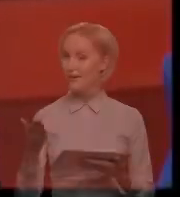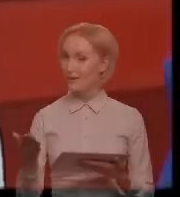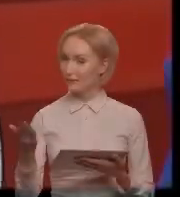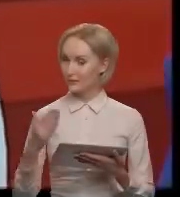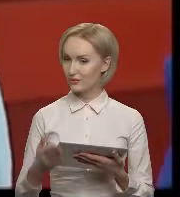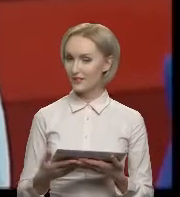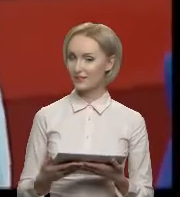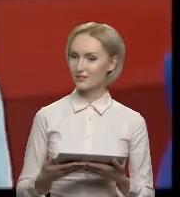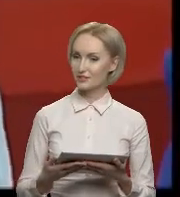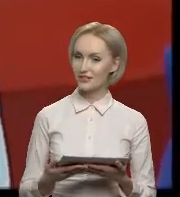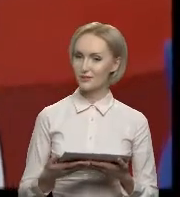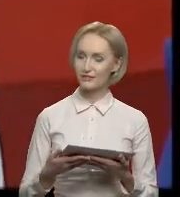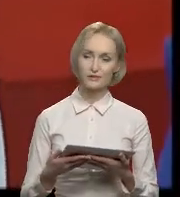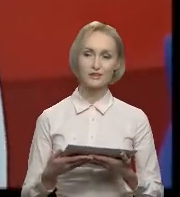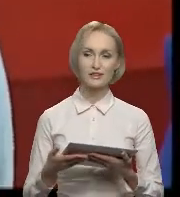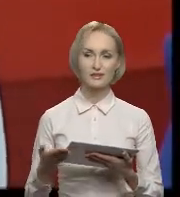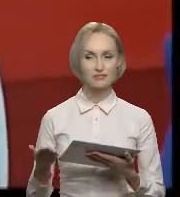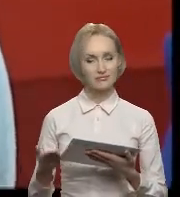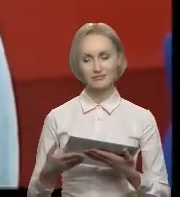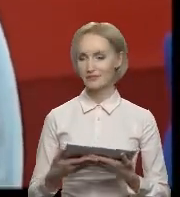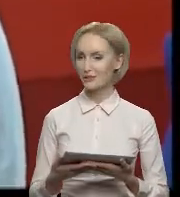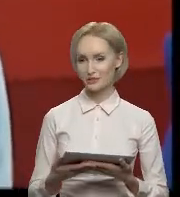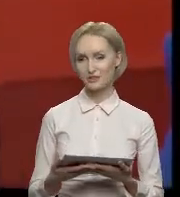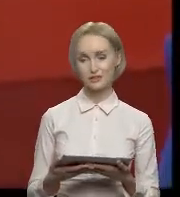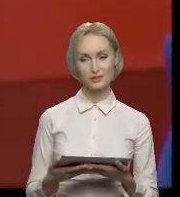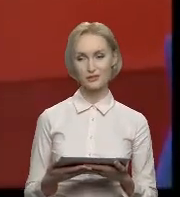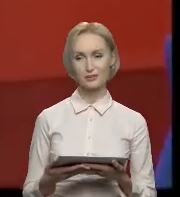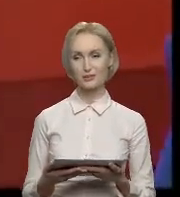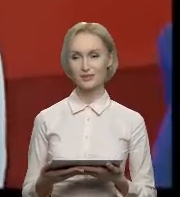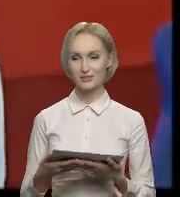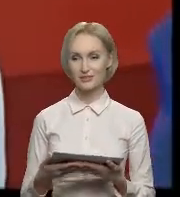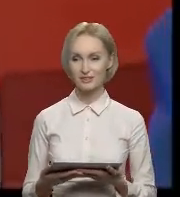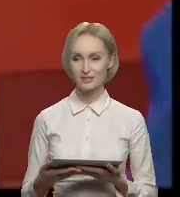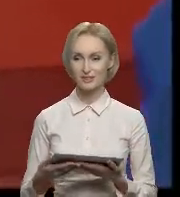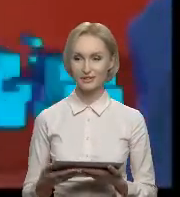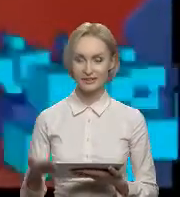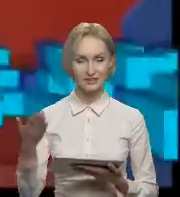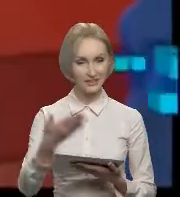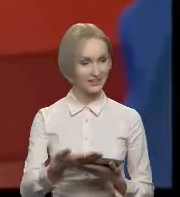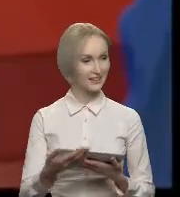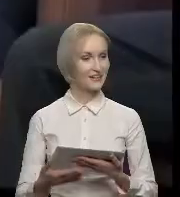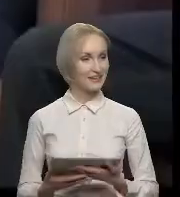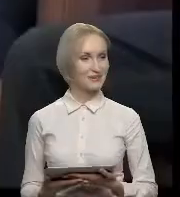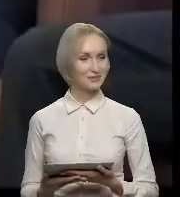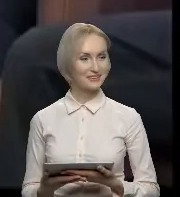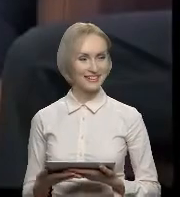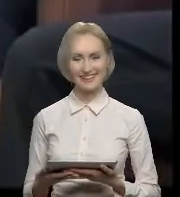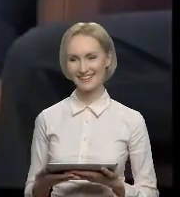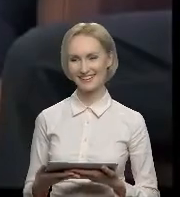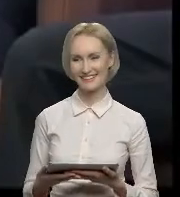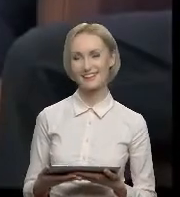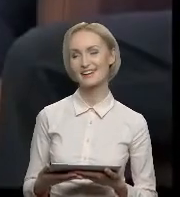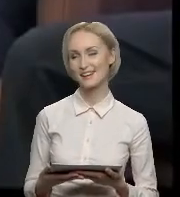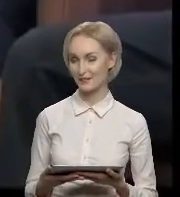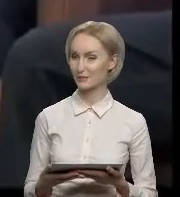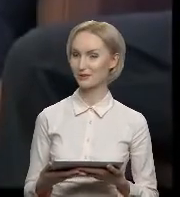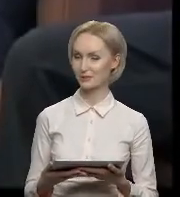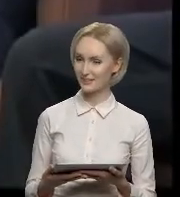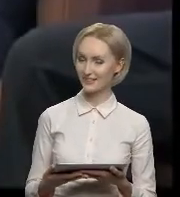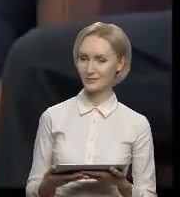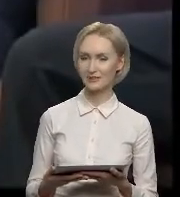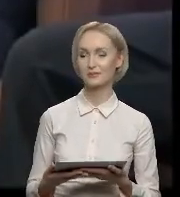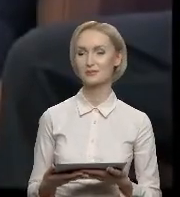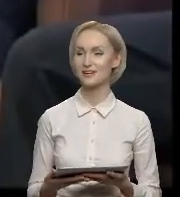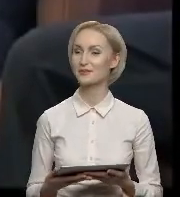lying to yourself. You've clearly been lying to them. You've got to figure out what's going on in your life, my dear, okay? You've got to do what's best